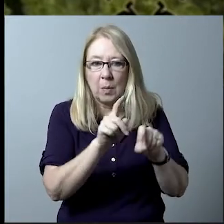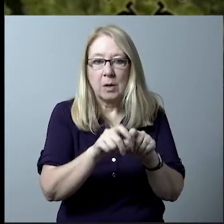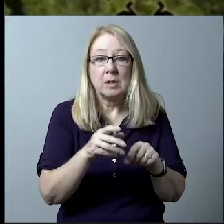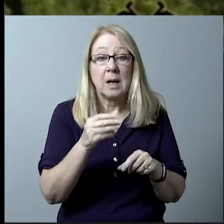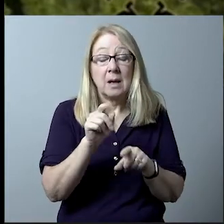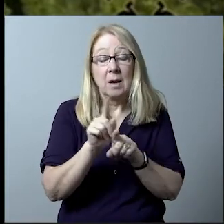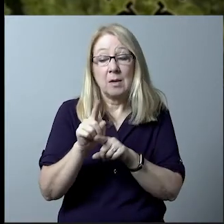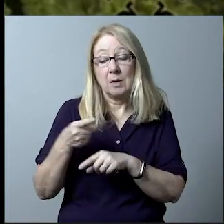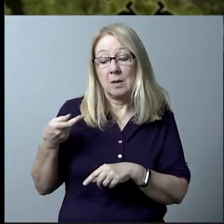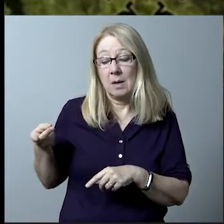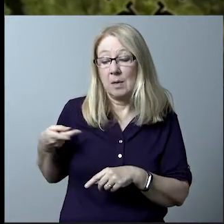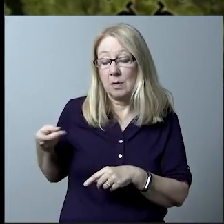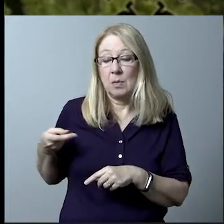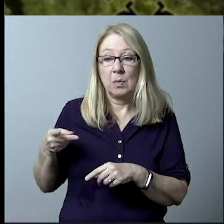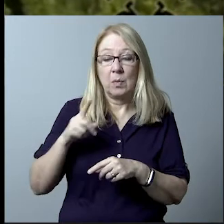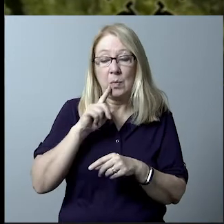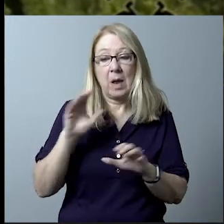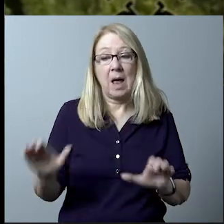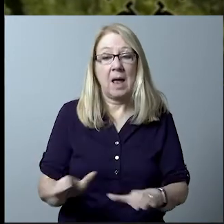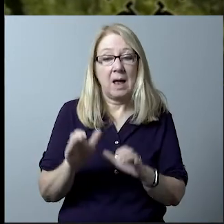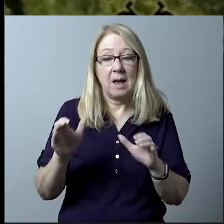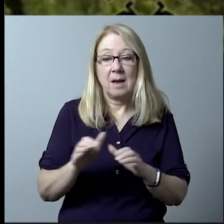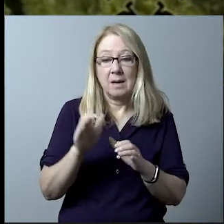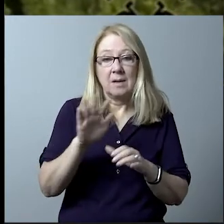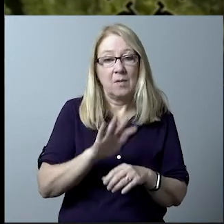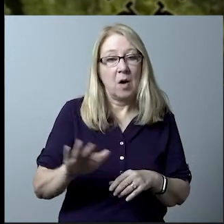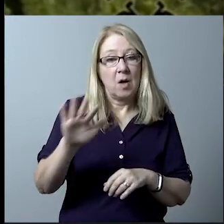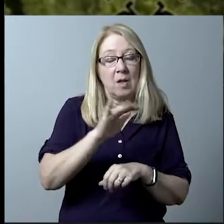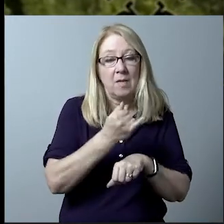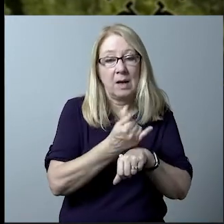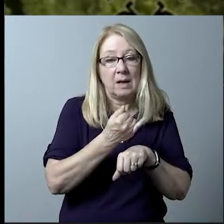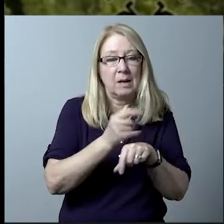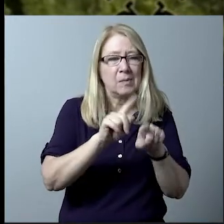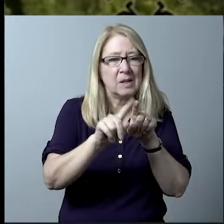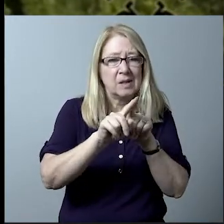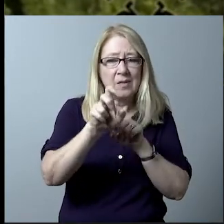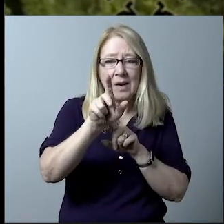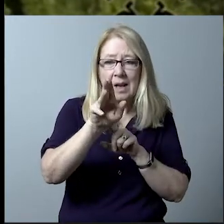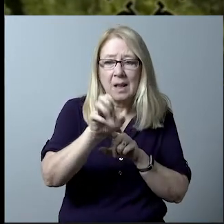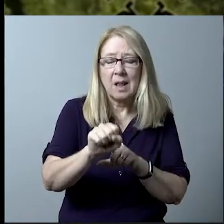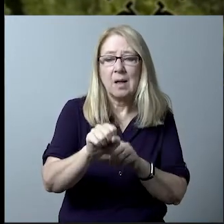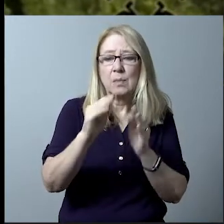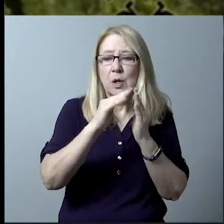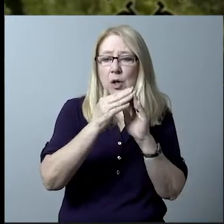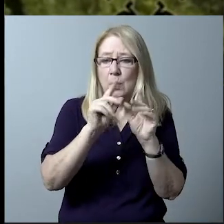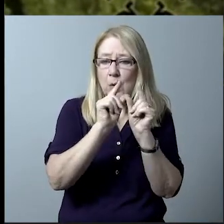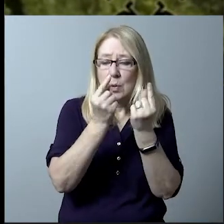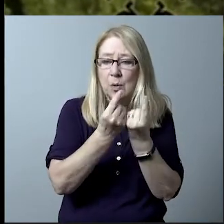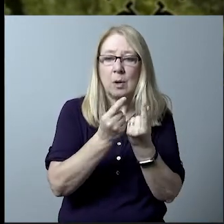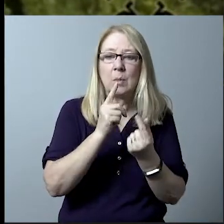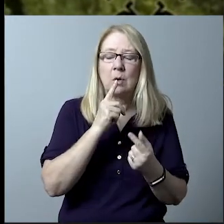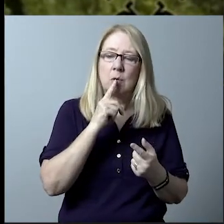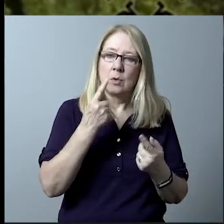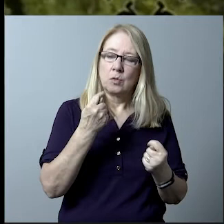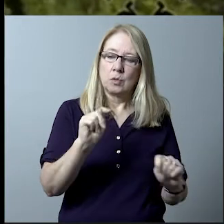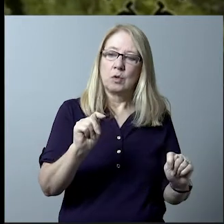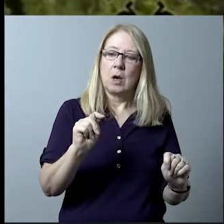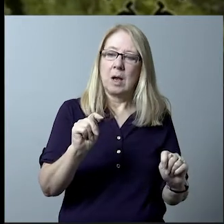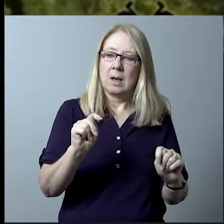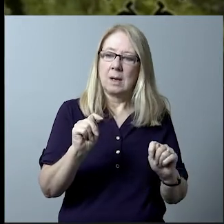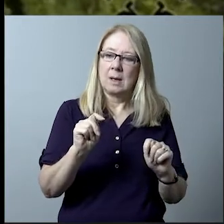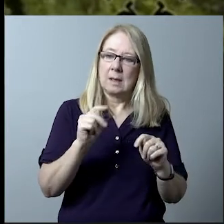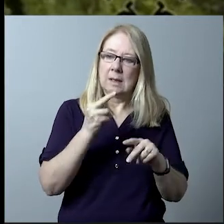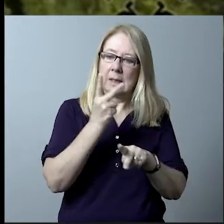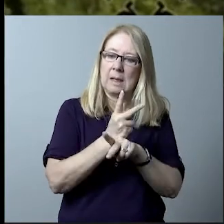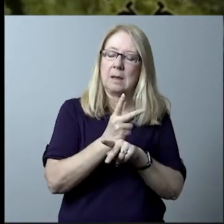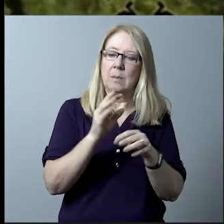answer questions in there. As well as Rachel and I have just been pretty active across campus in different clubs and community groups, and